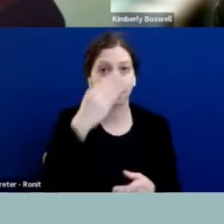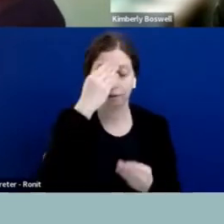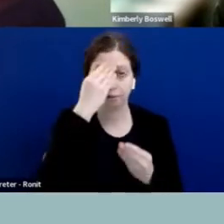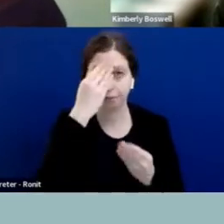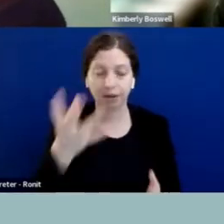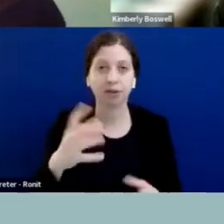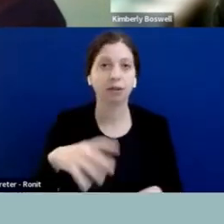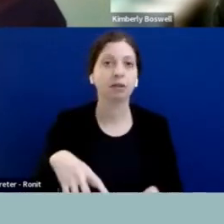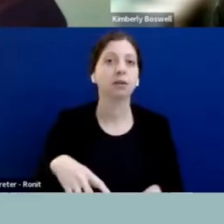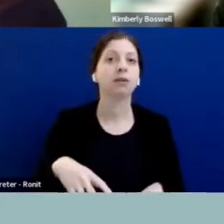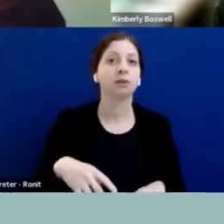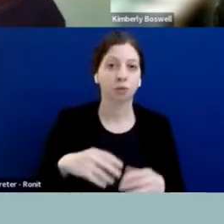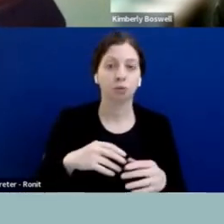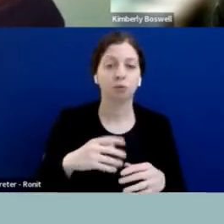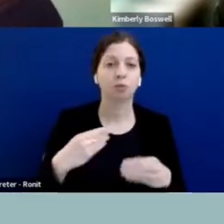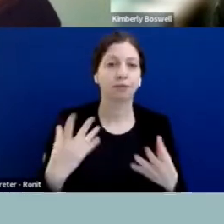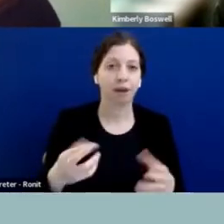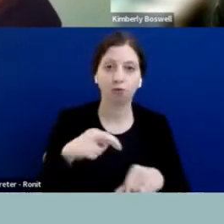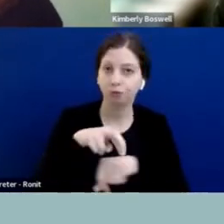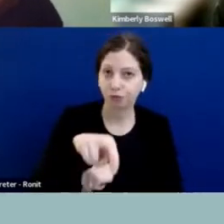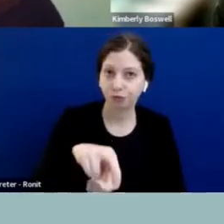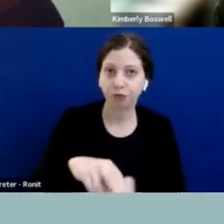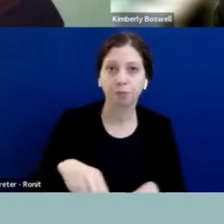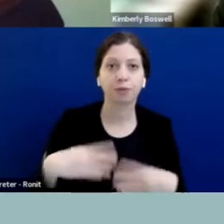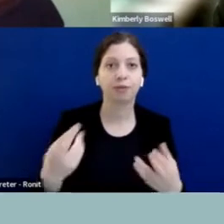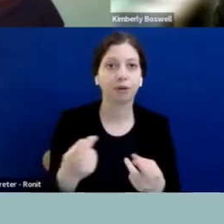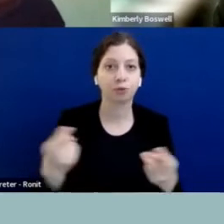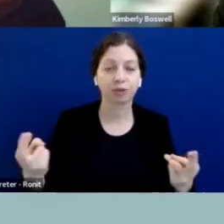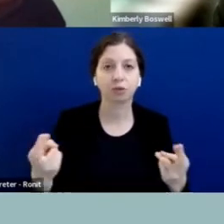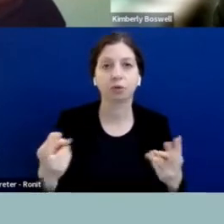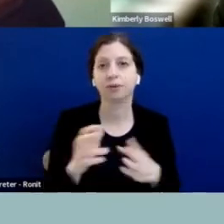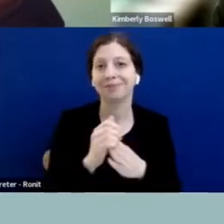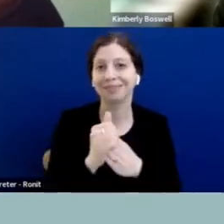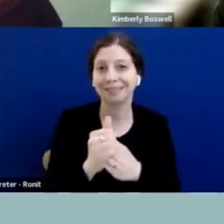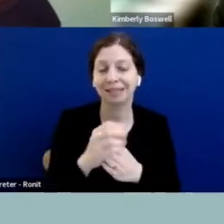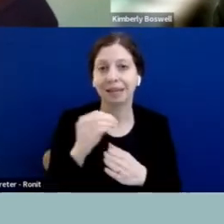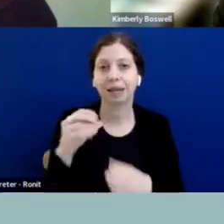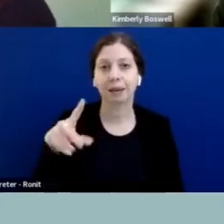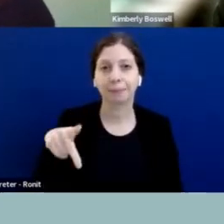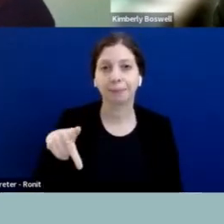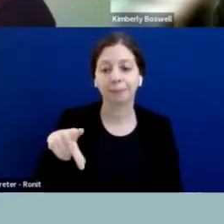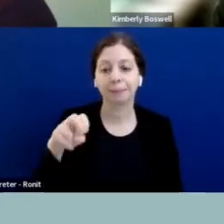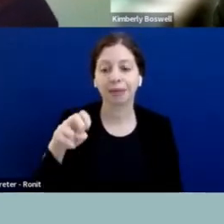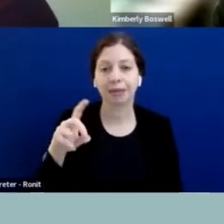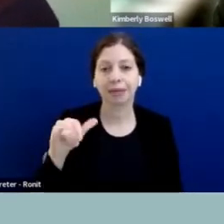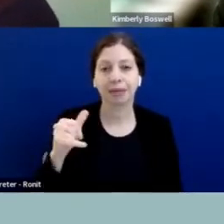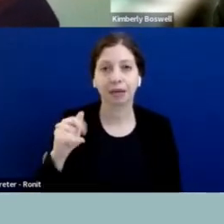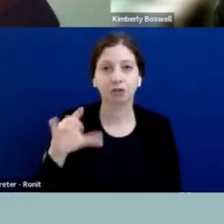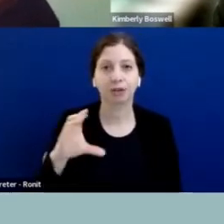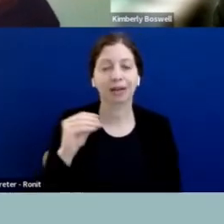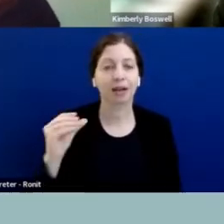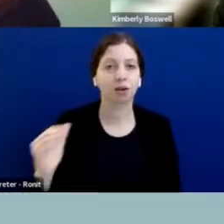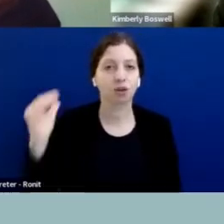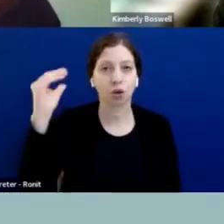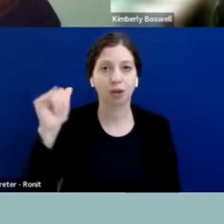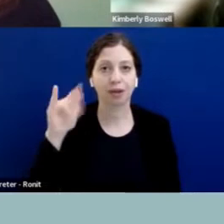we provide referral, we provide resource facilitation, and pediatric and adult case management